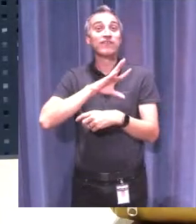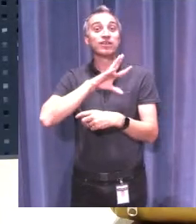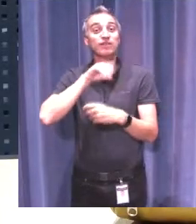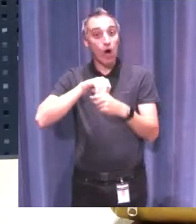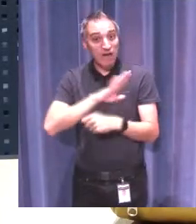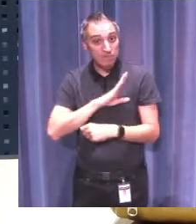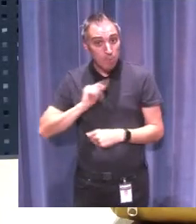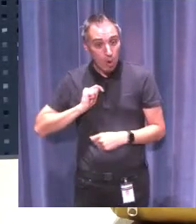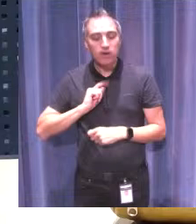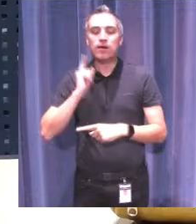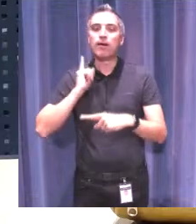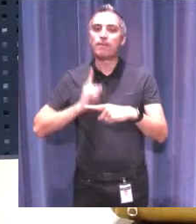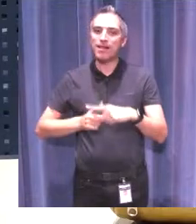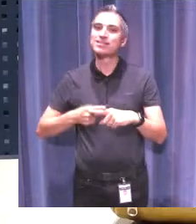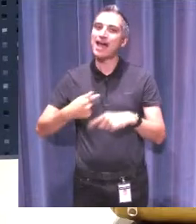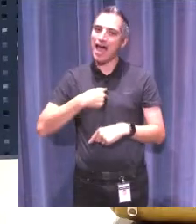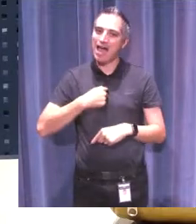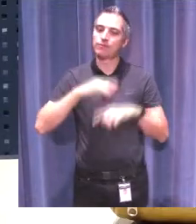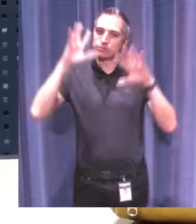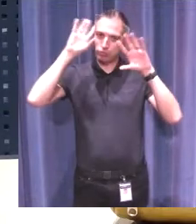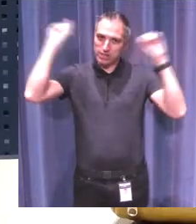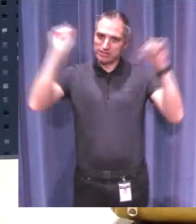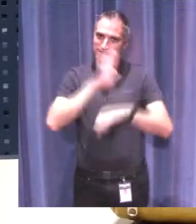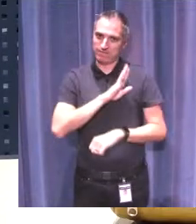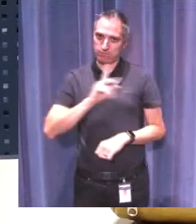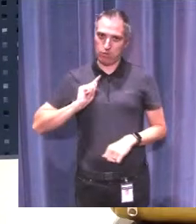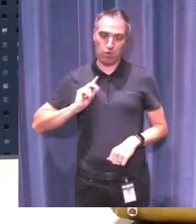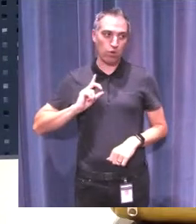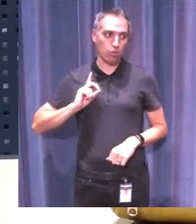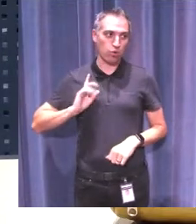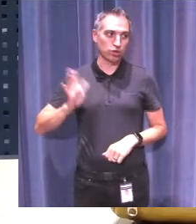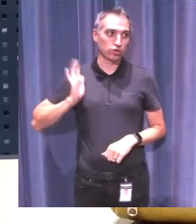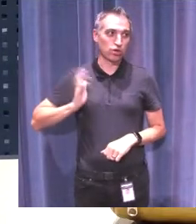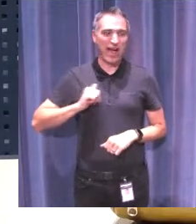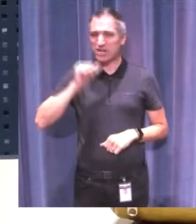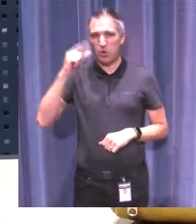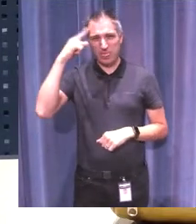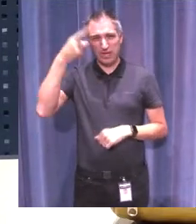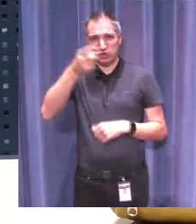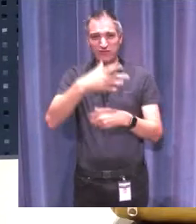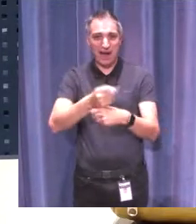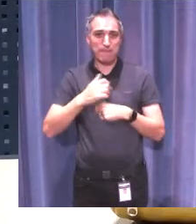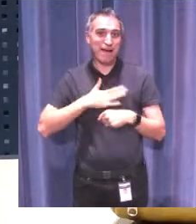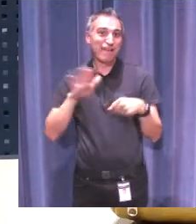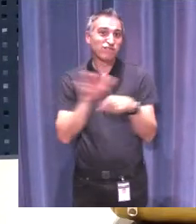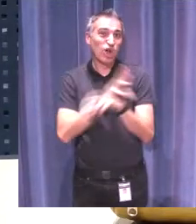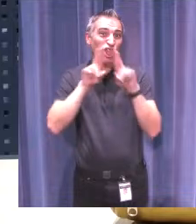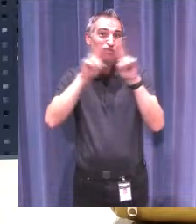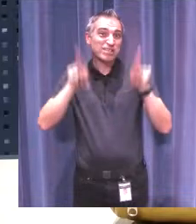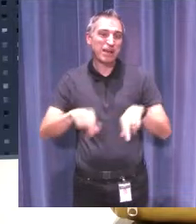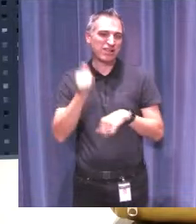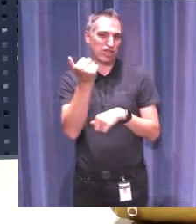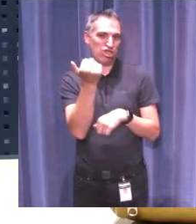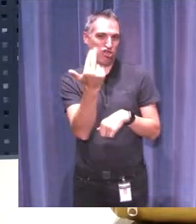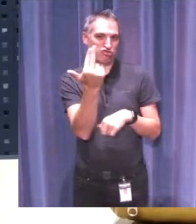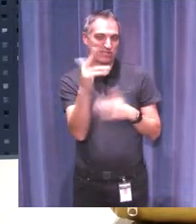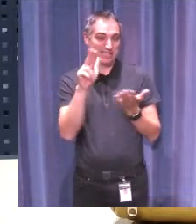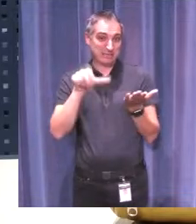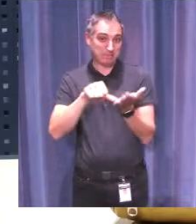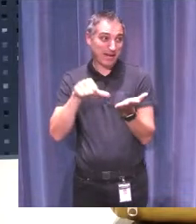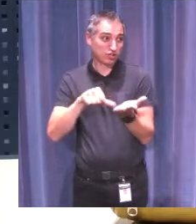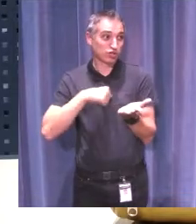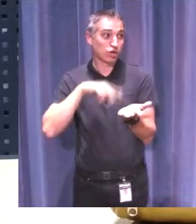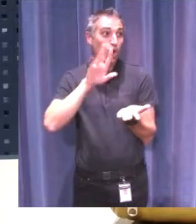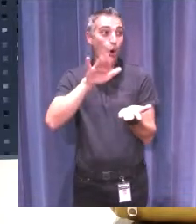of boards many times. I don't believe you got my full resume. It's 13 pages long. Or you did?